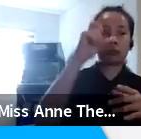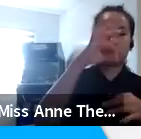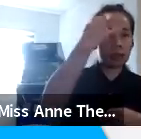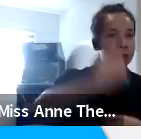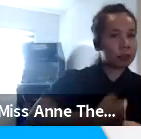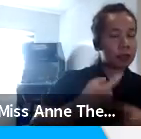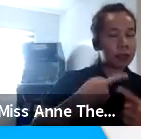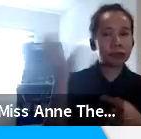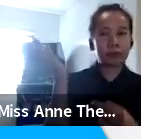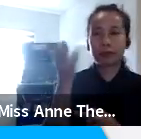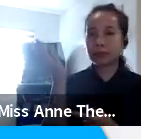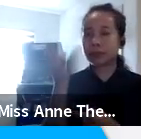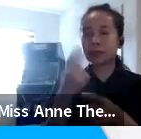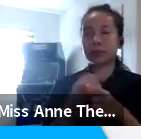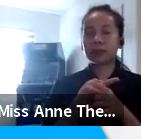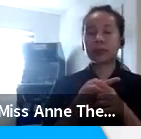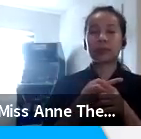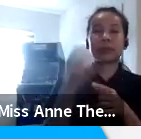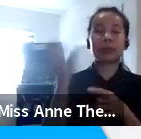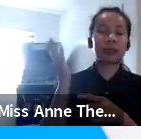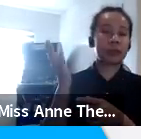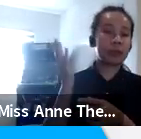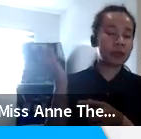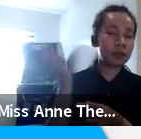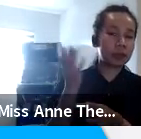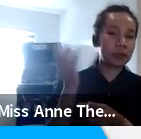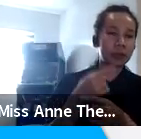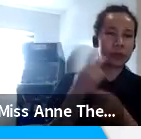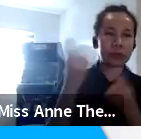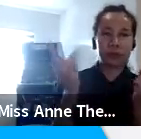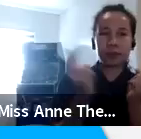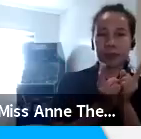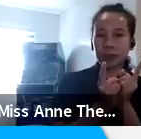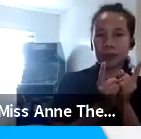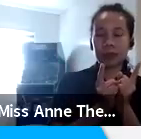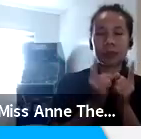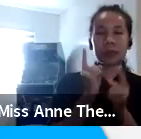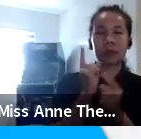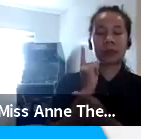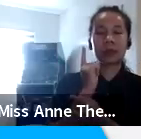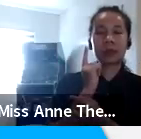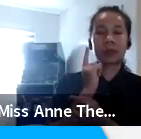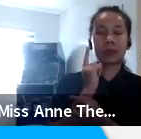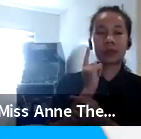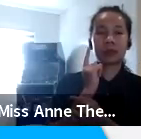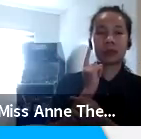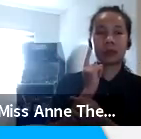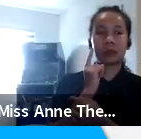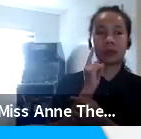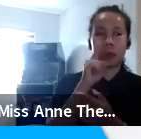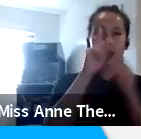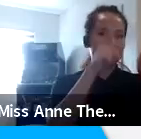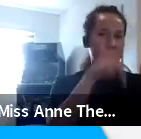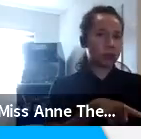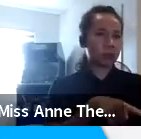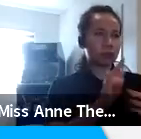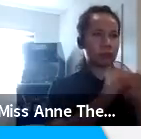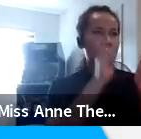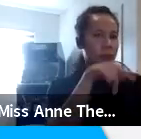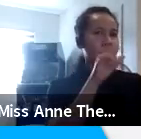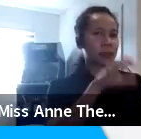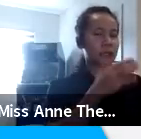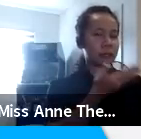do a presentation. You met one, that one person could lead you